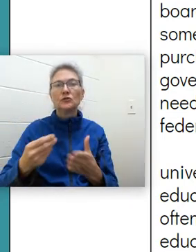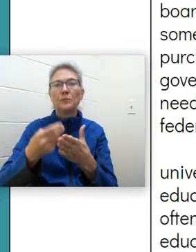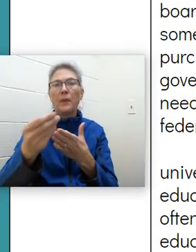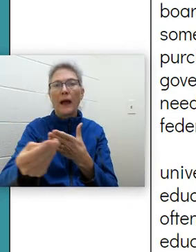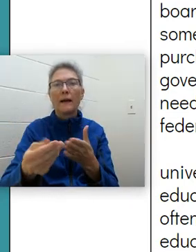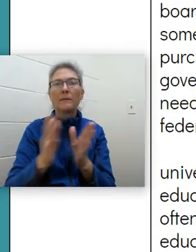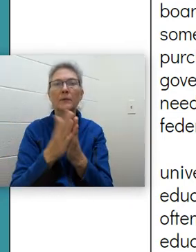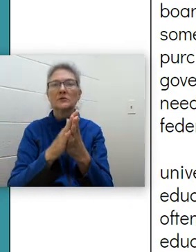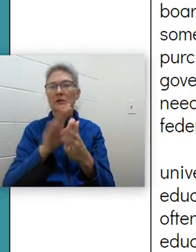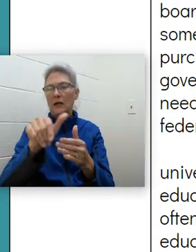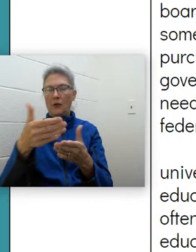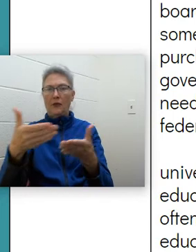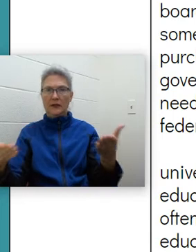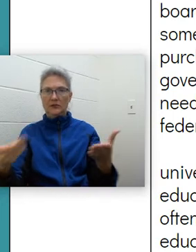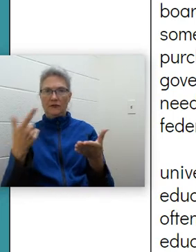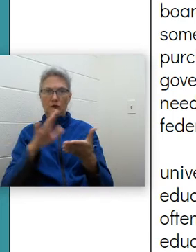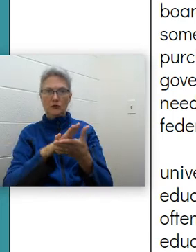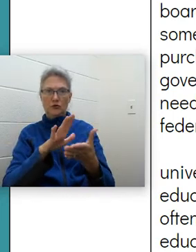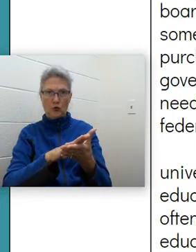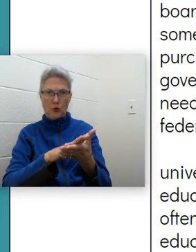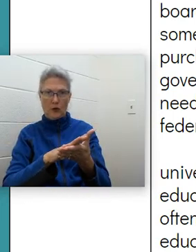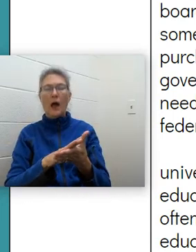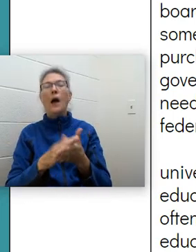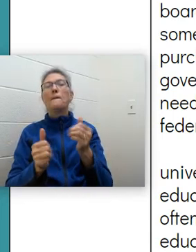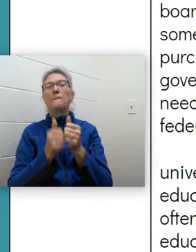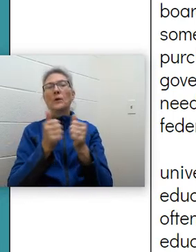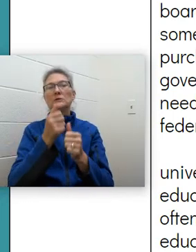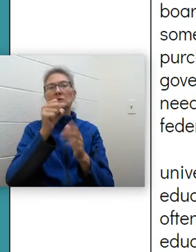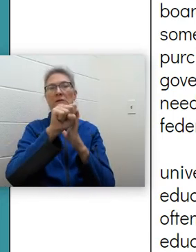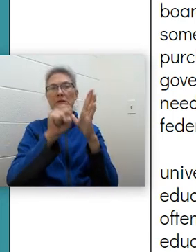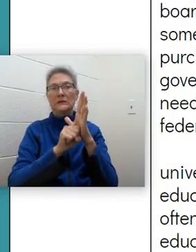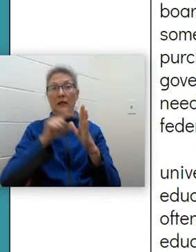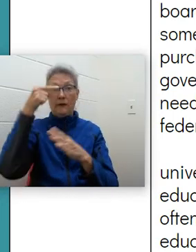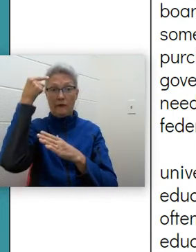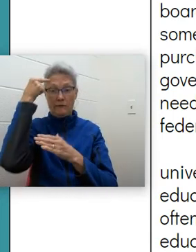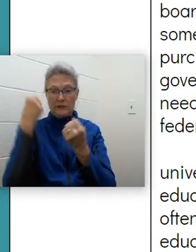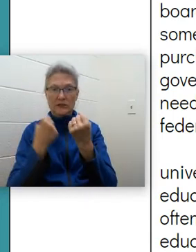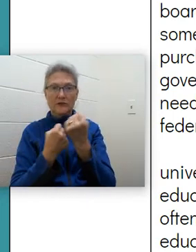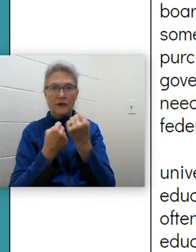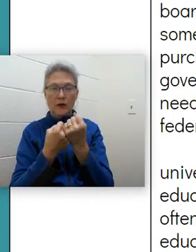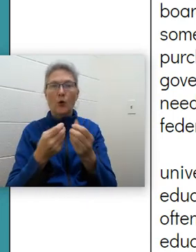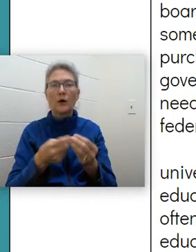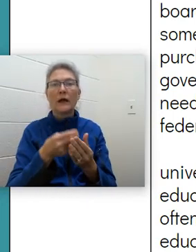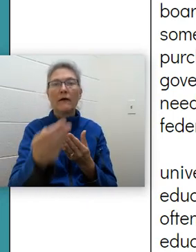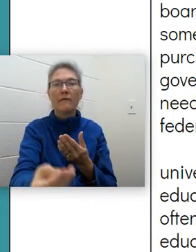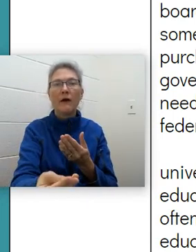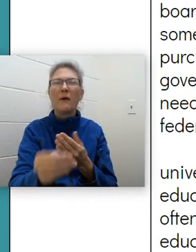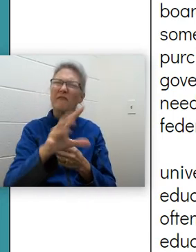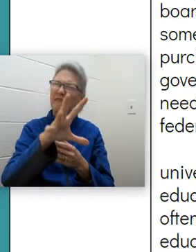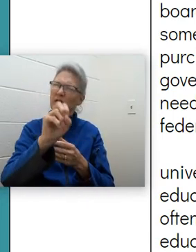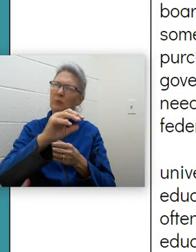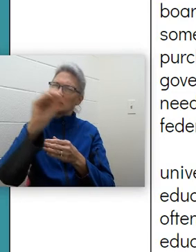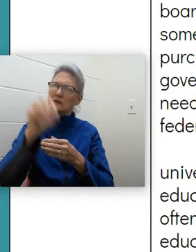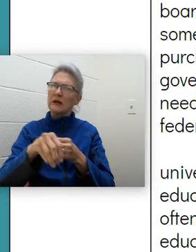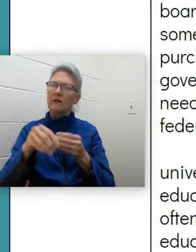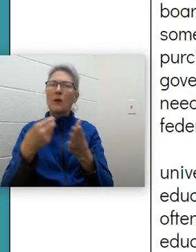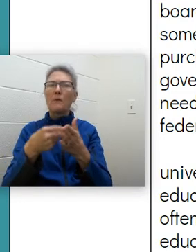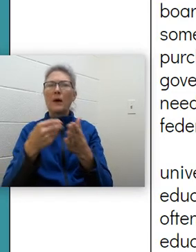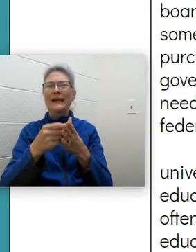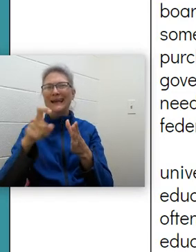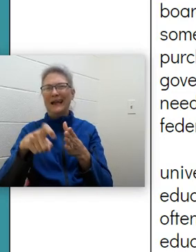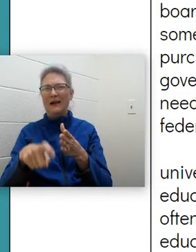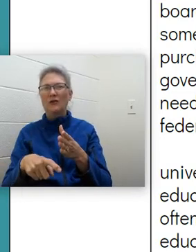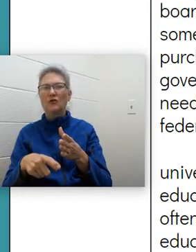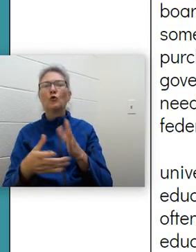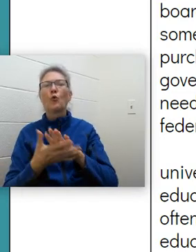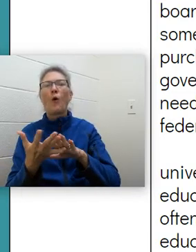other materials. Most state governments fund about 50% of the money needed to run public schools. The rest